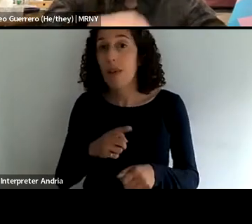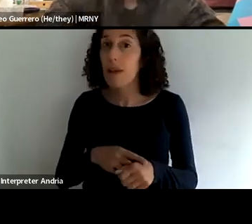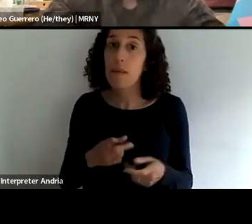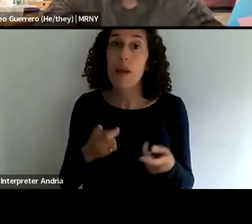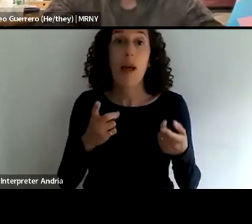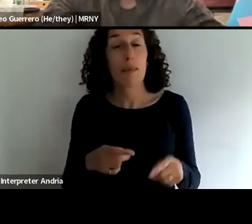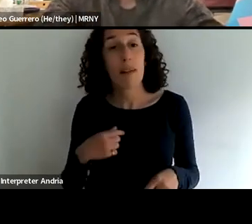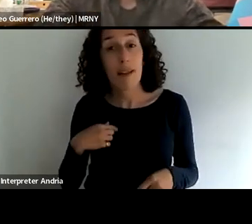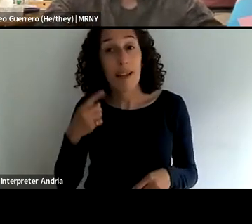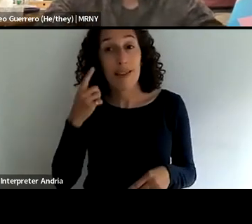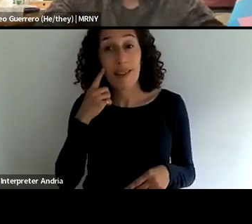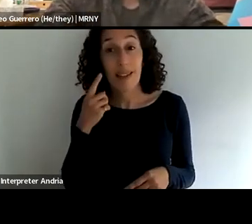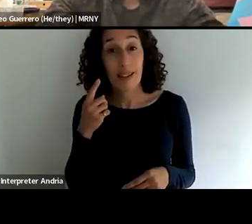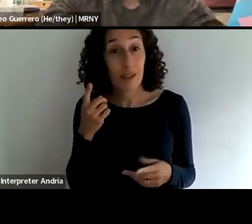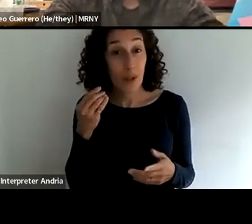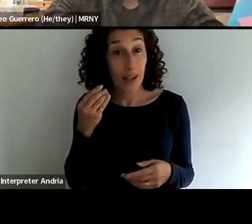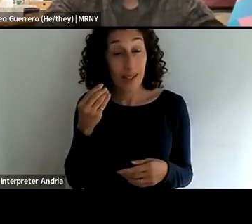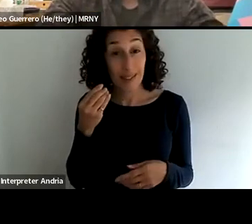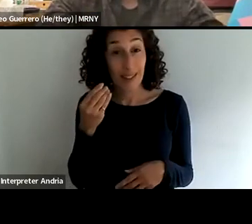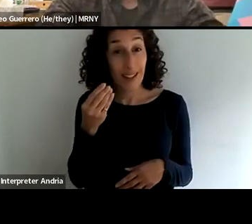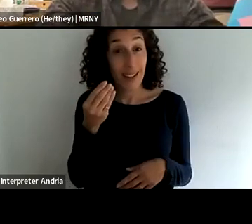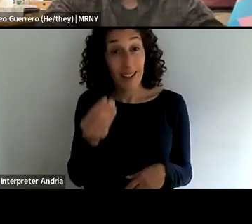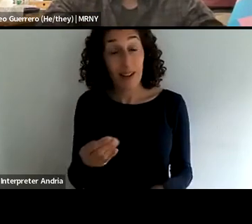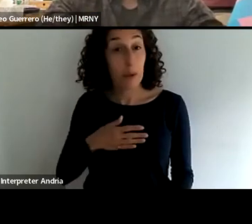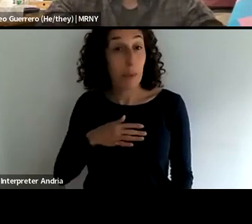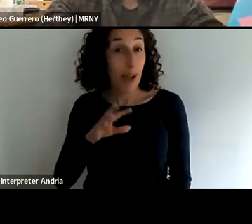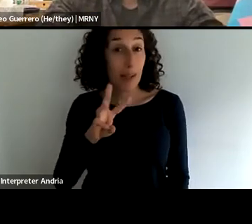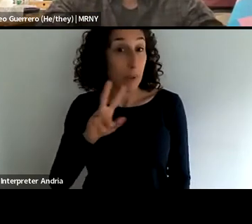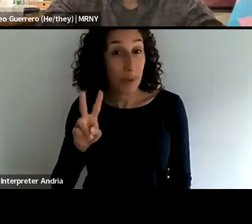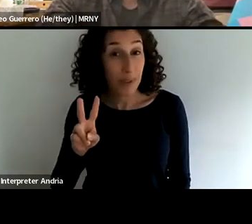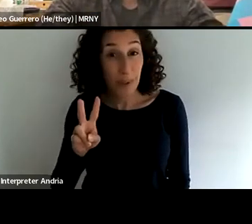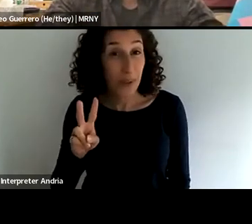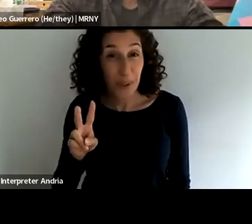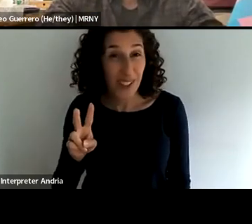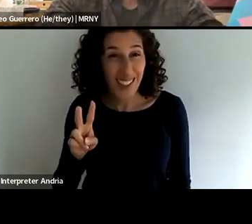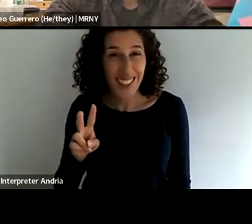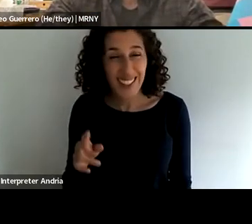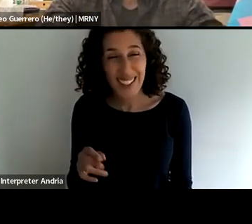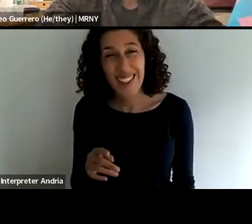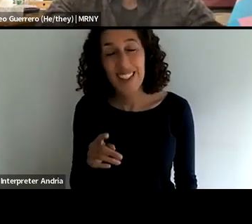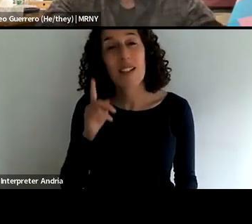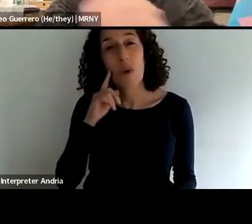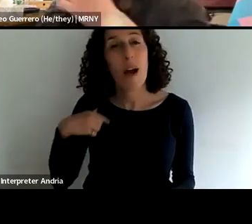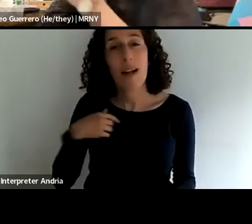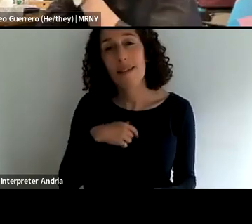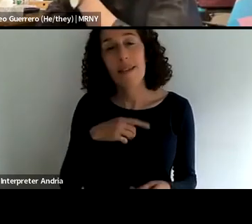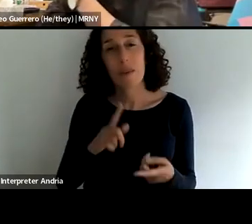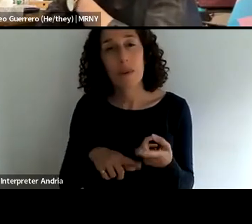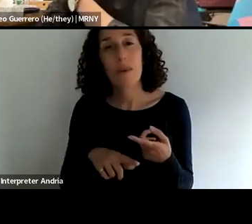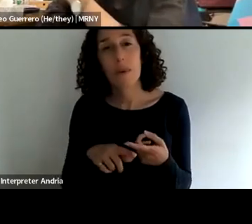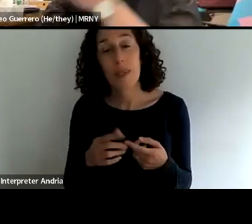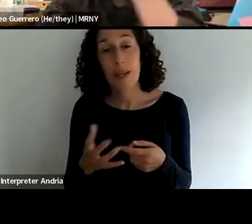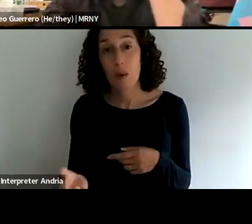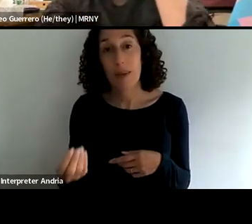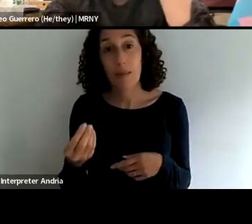should I give you a the W-2 that in order for me to